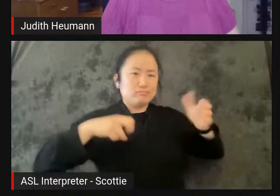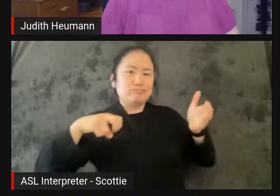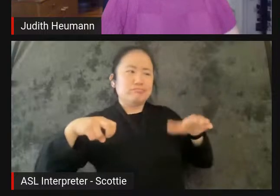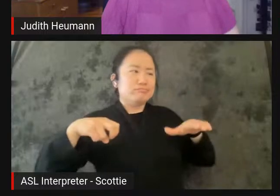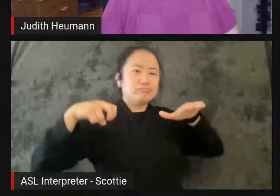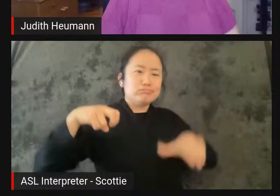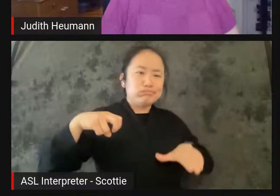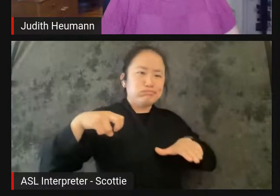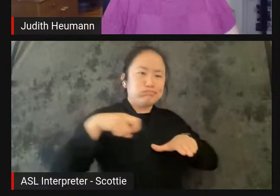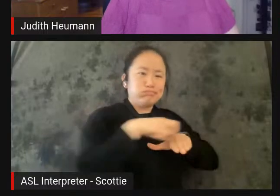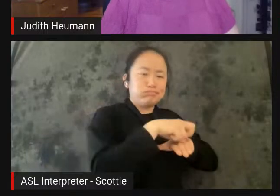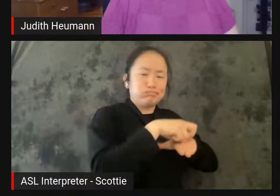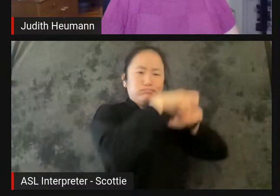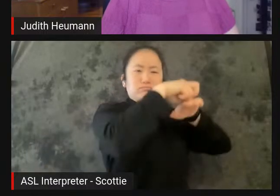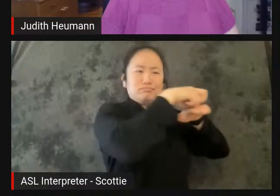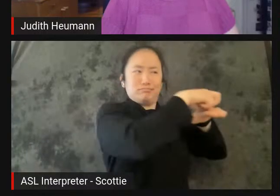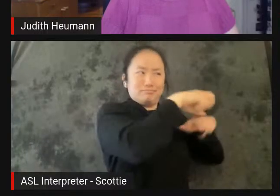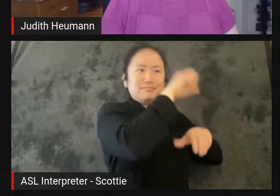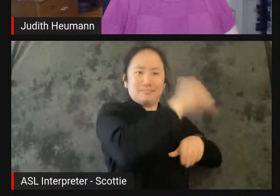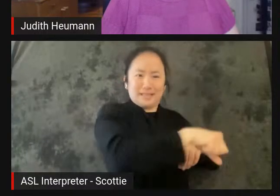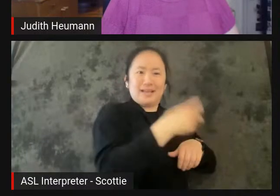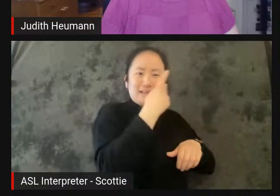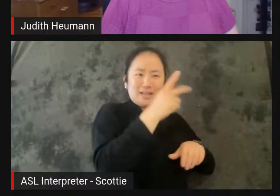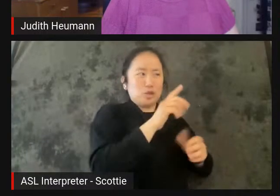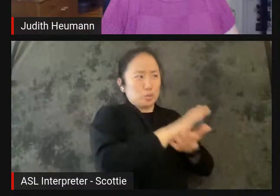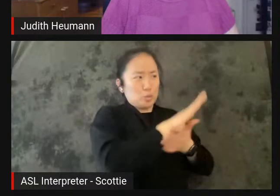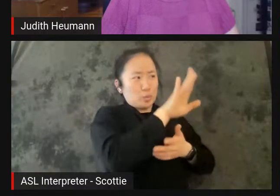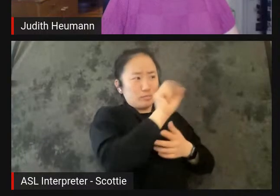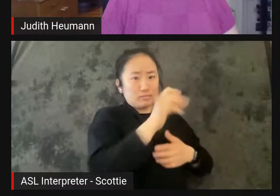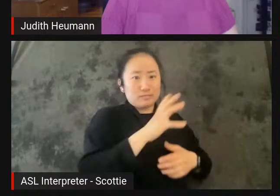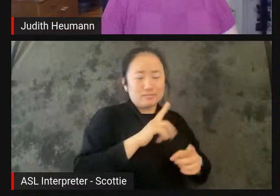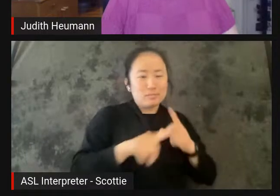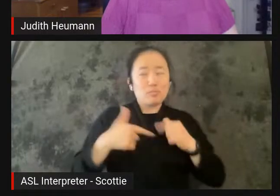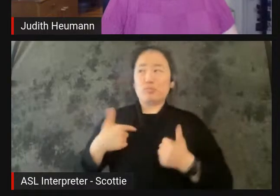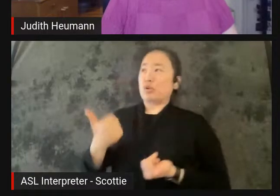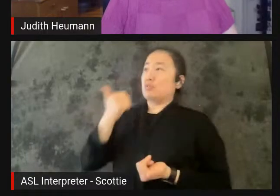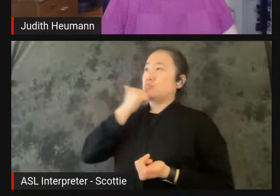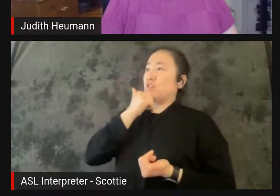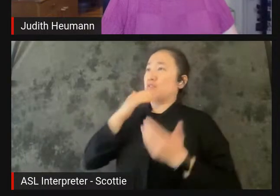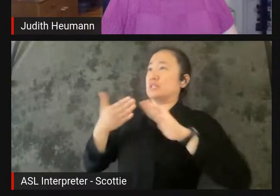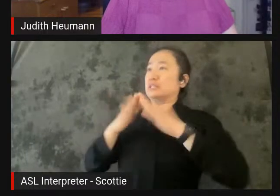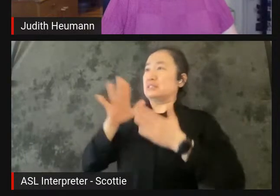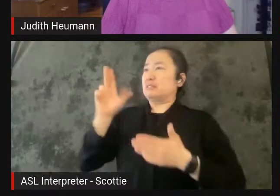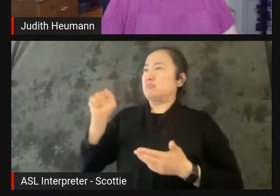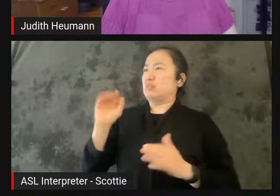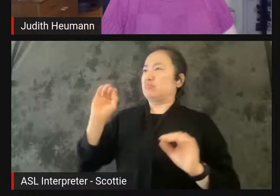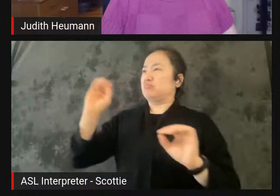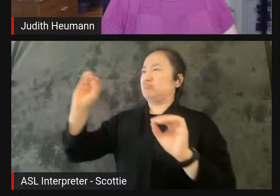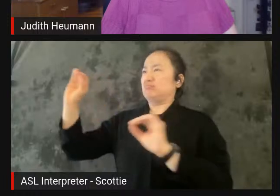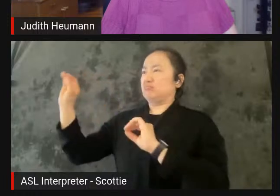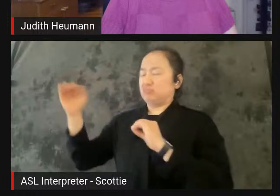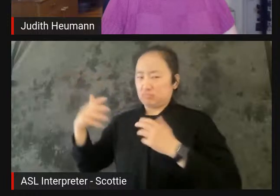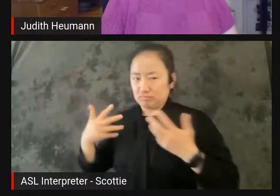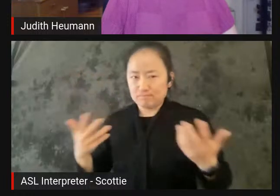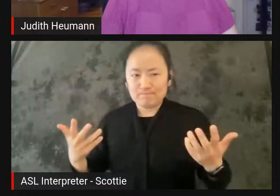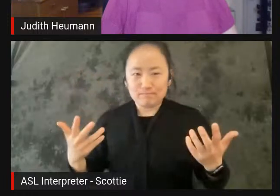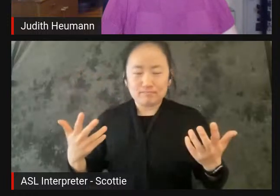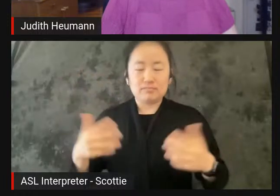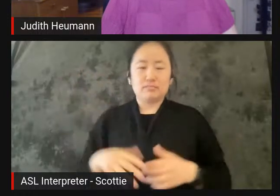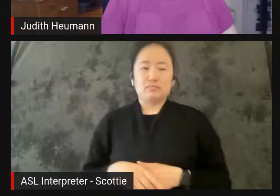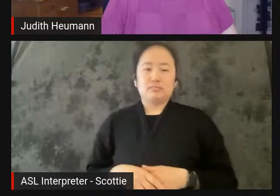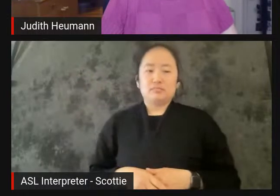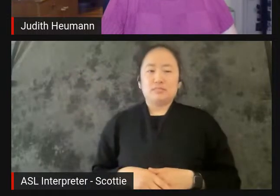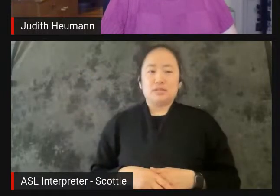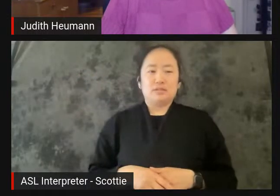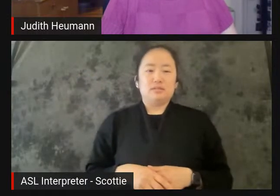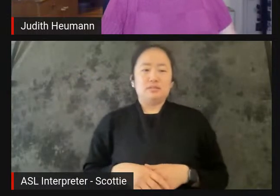living. So what I believe has been really important over these decades is